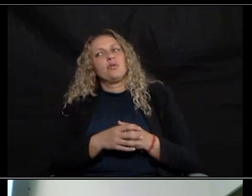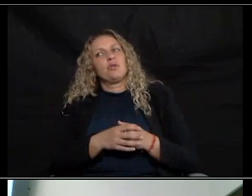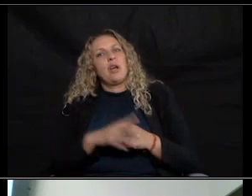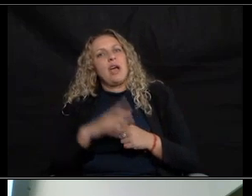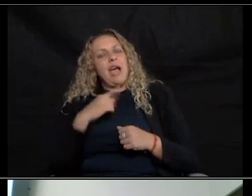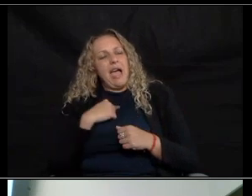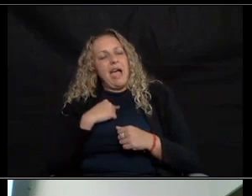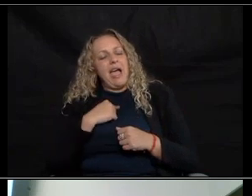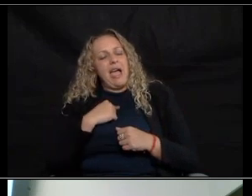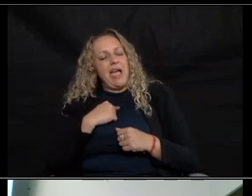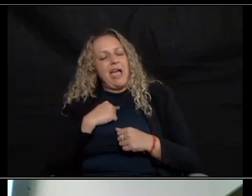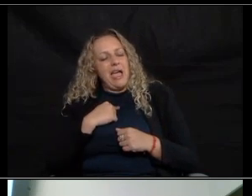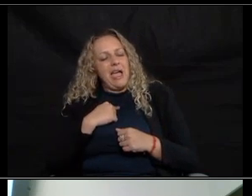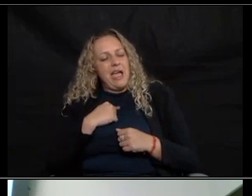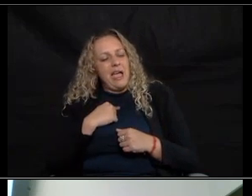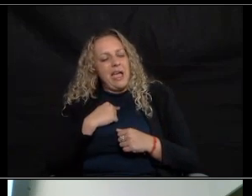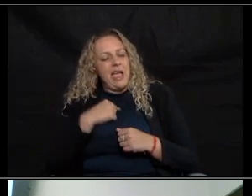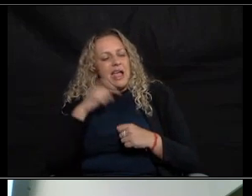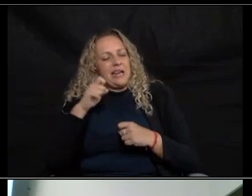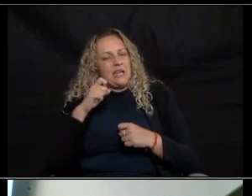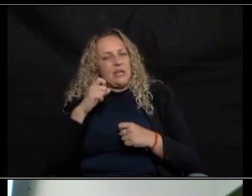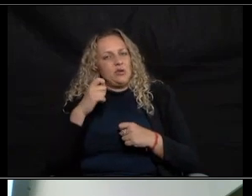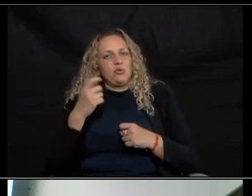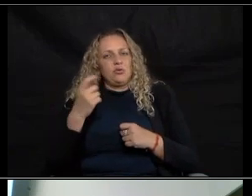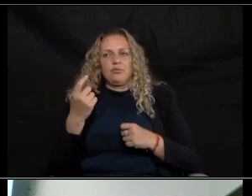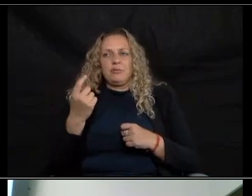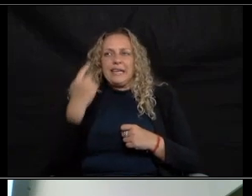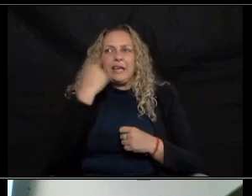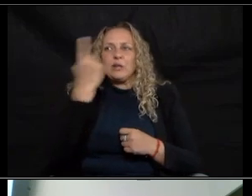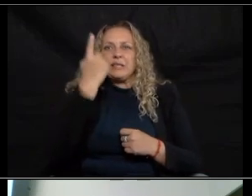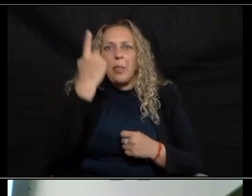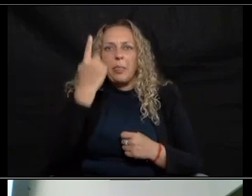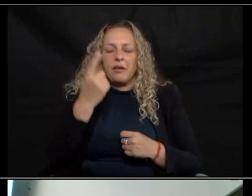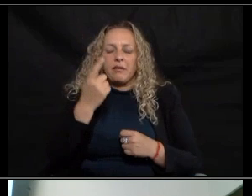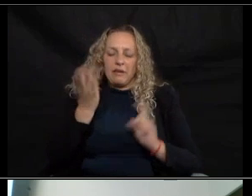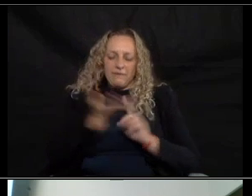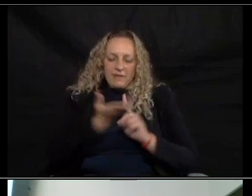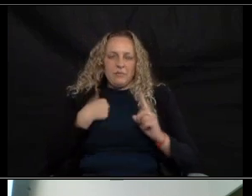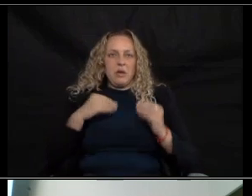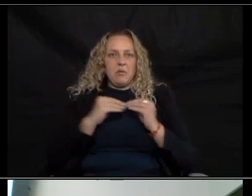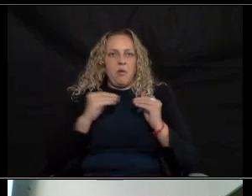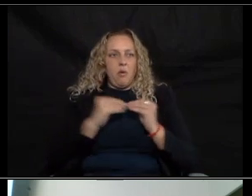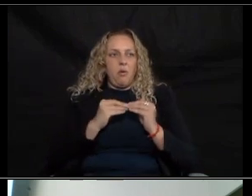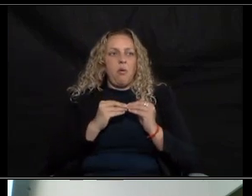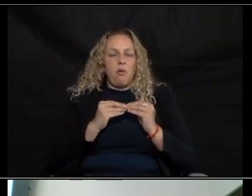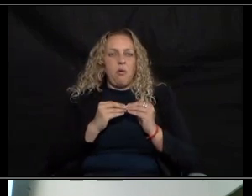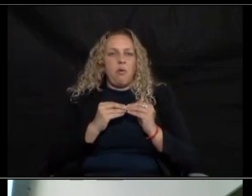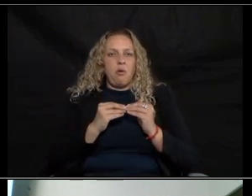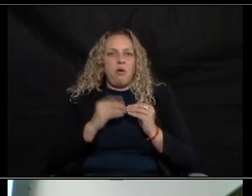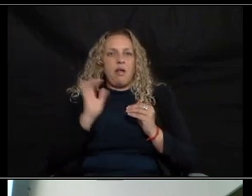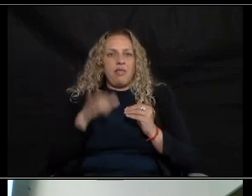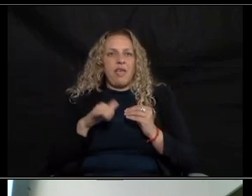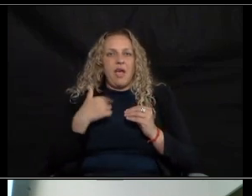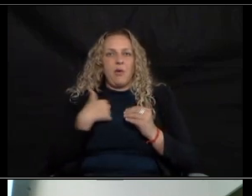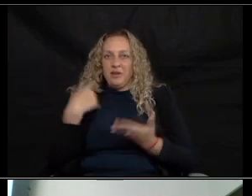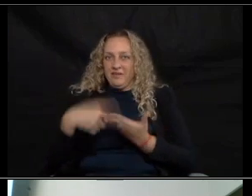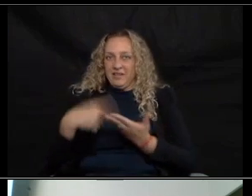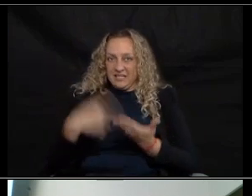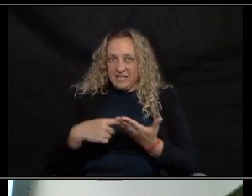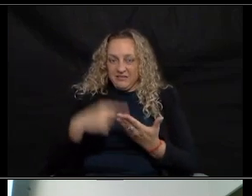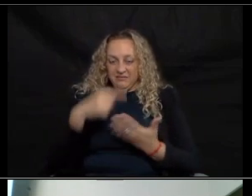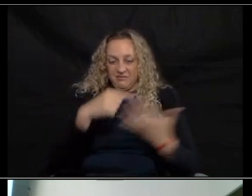would be convincing a little bit more, that that there could be the deliverable that that we talked about. But